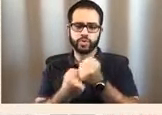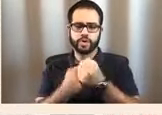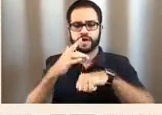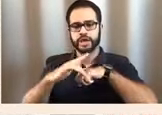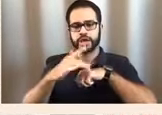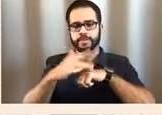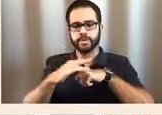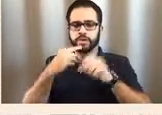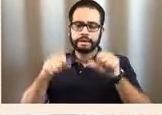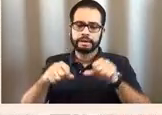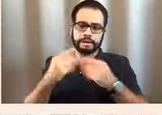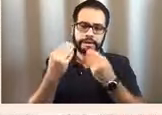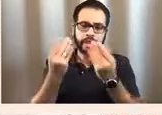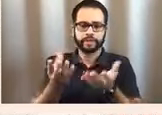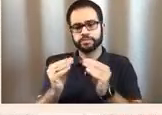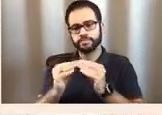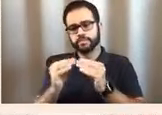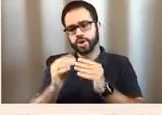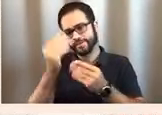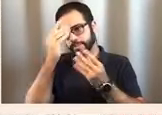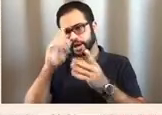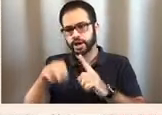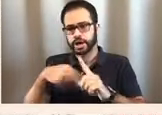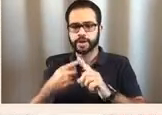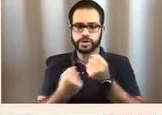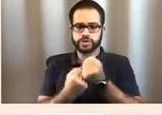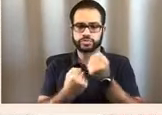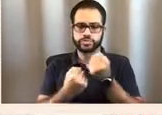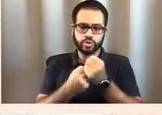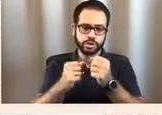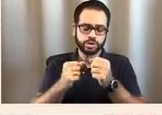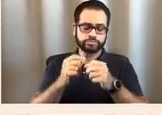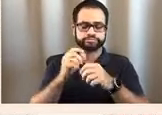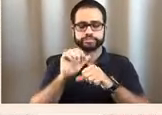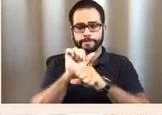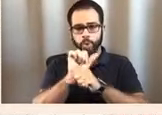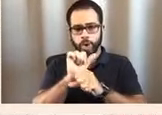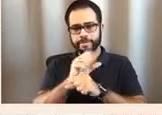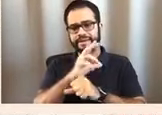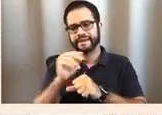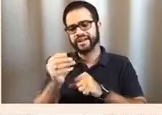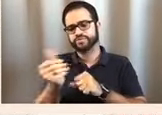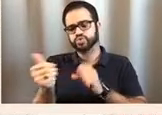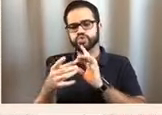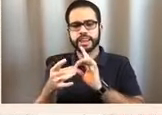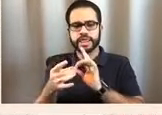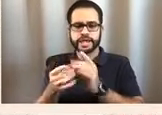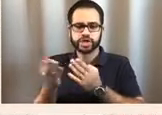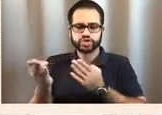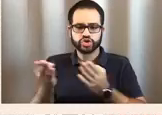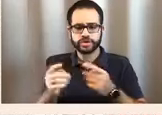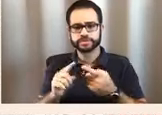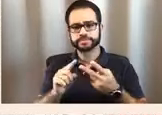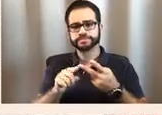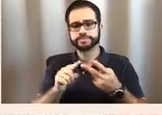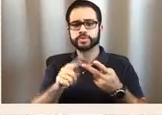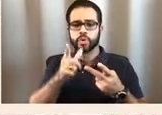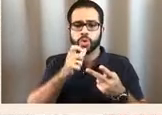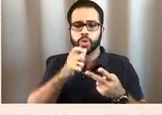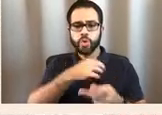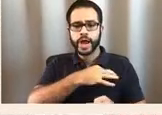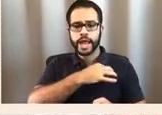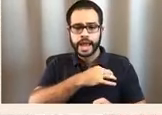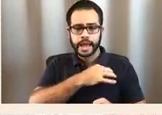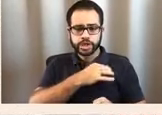supported employment and a few related services. We're going to share who's eligible for these services and how you